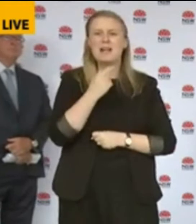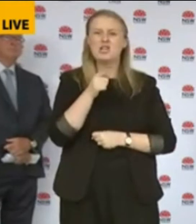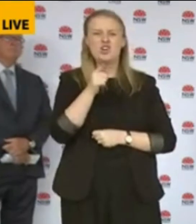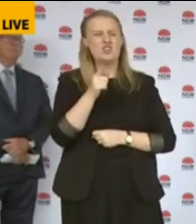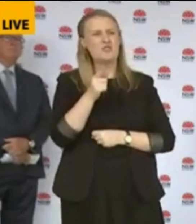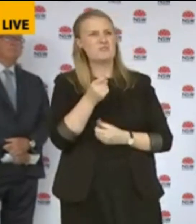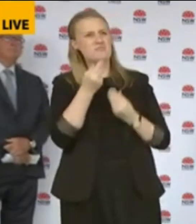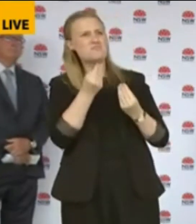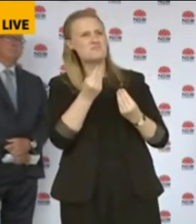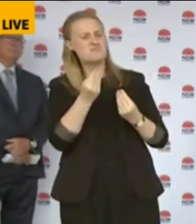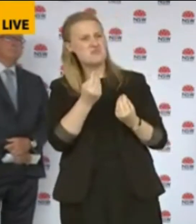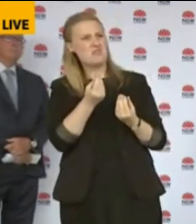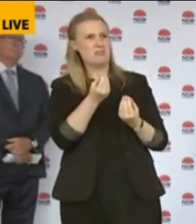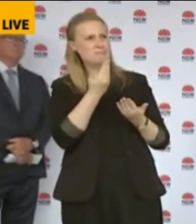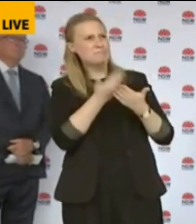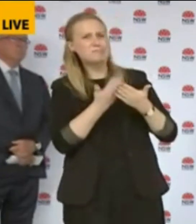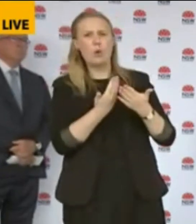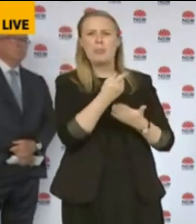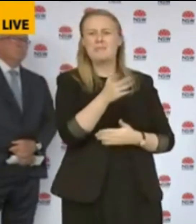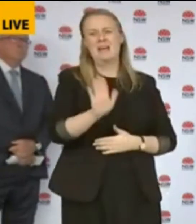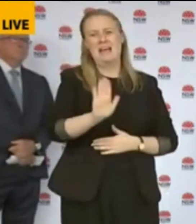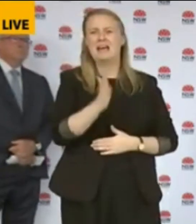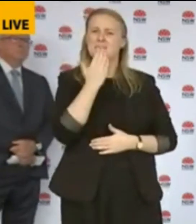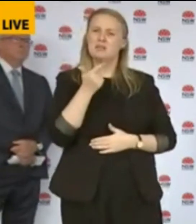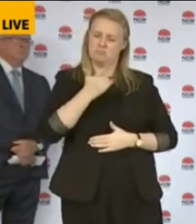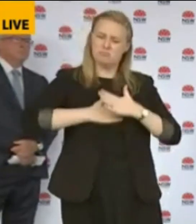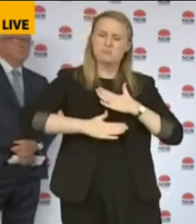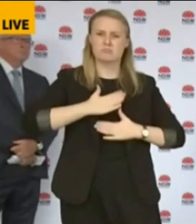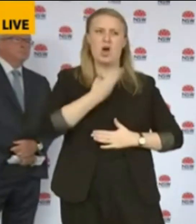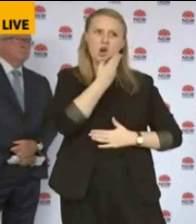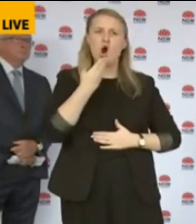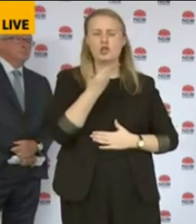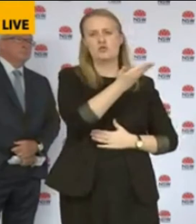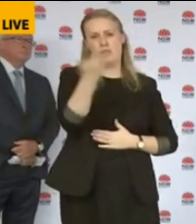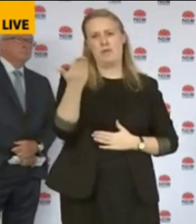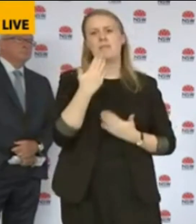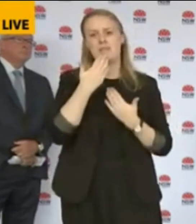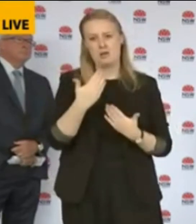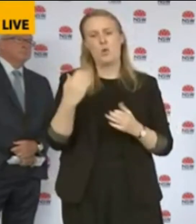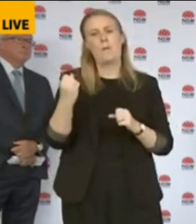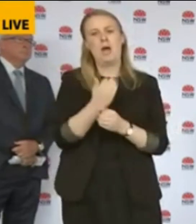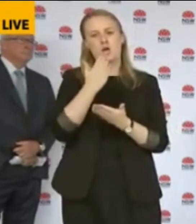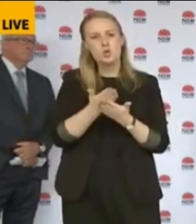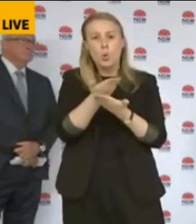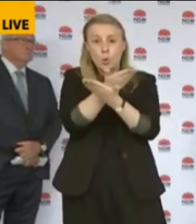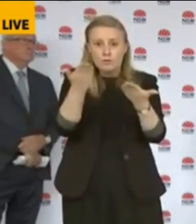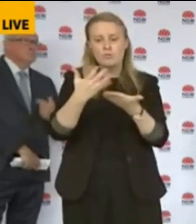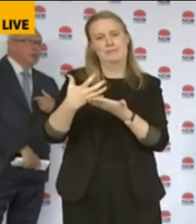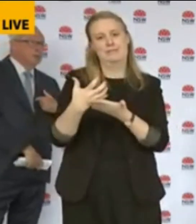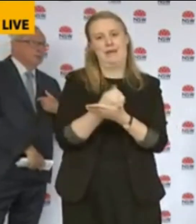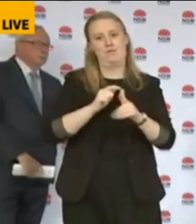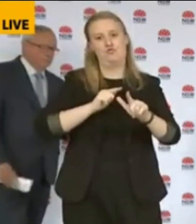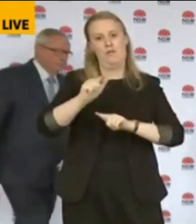a good plan in place to get you to the ground and get you home safely every day of the test match. Thank you very much.